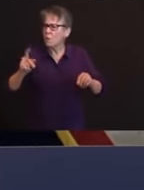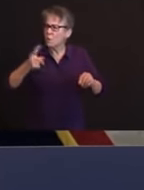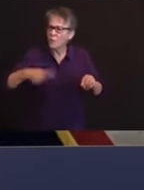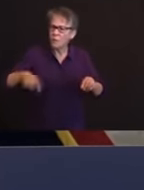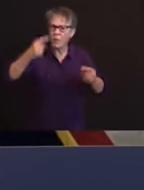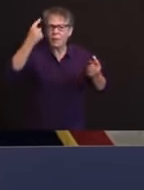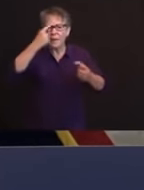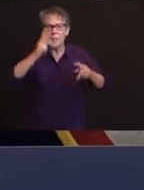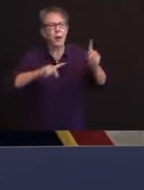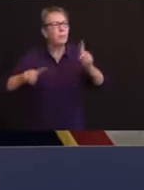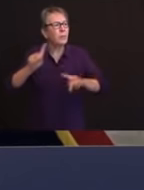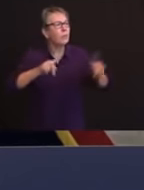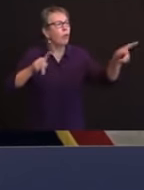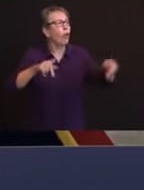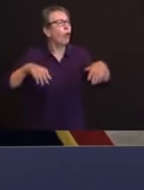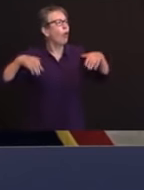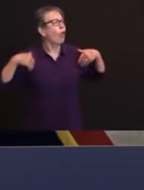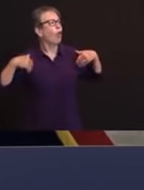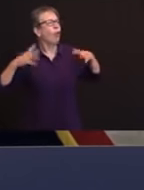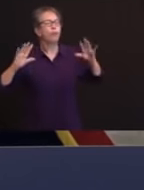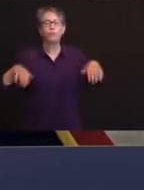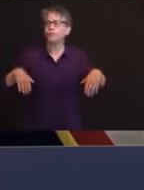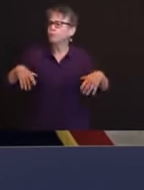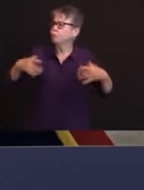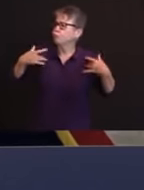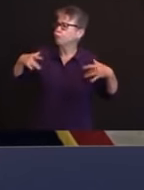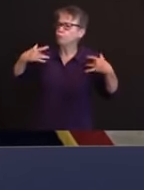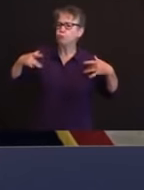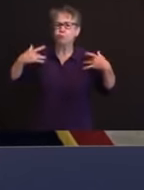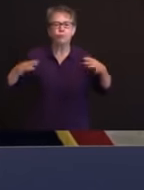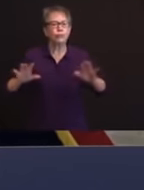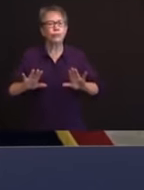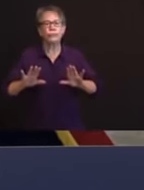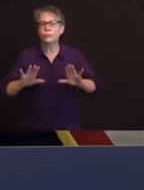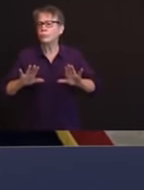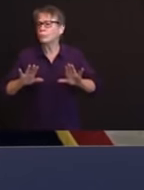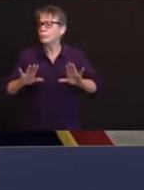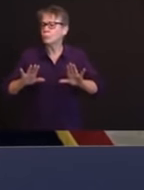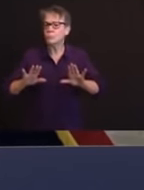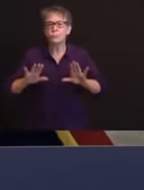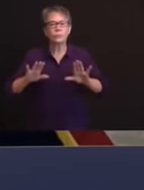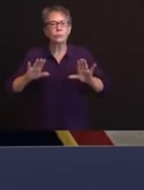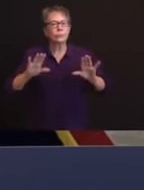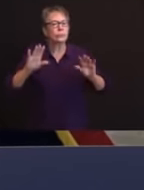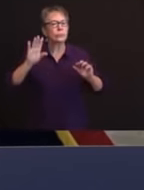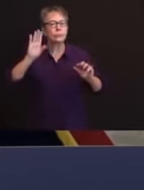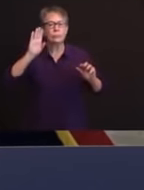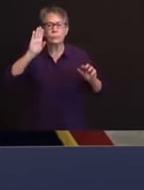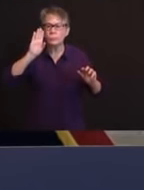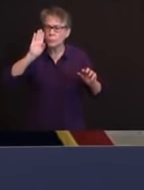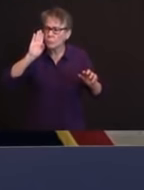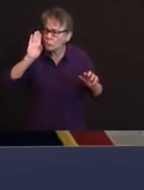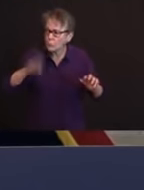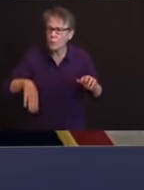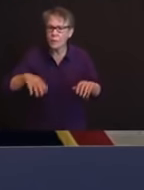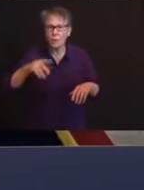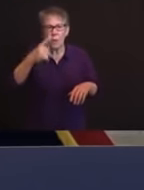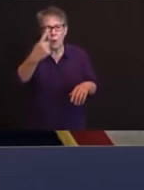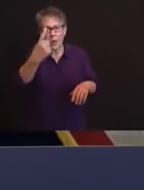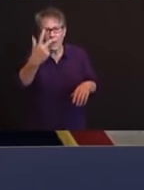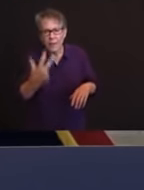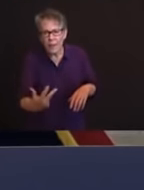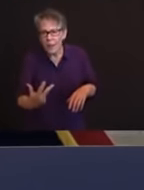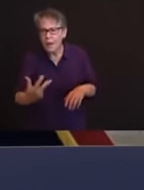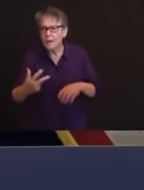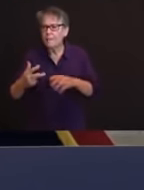be a partisan issue to say that with 1 in 3 American families with kids not getting enough to eat, that we need another round